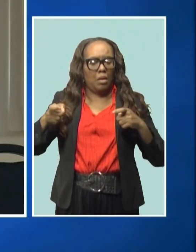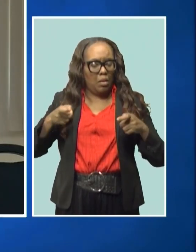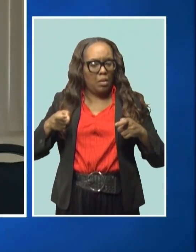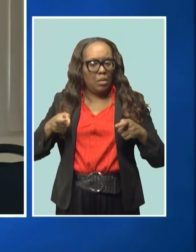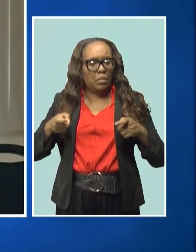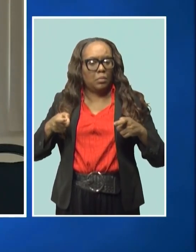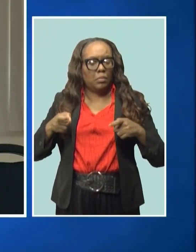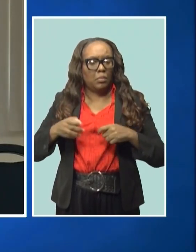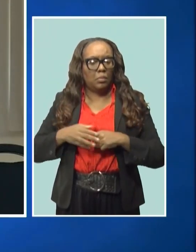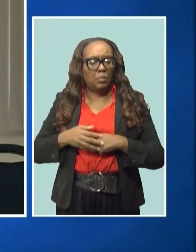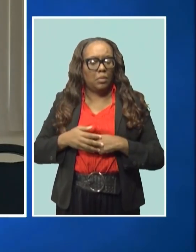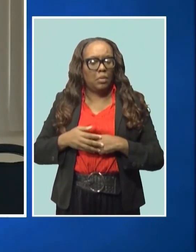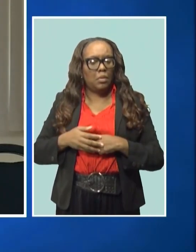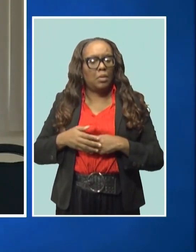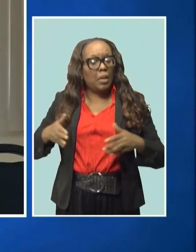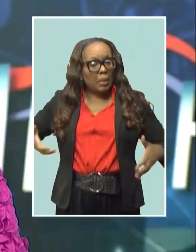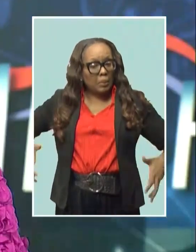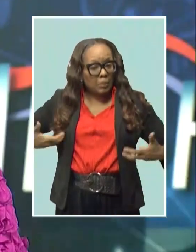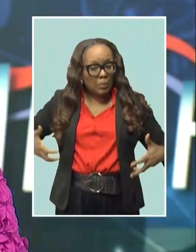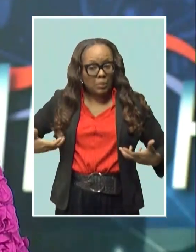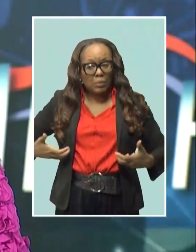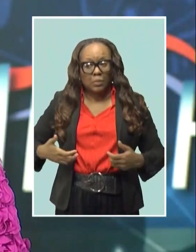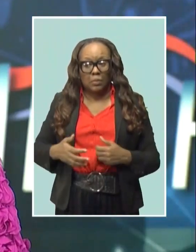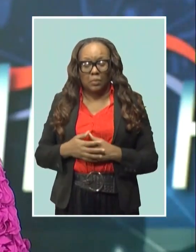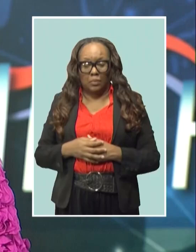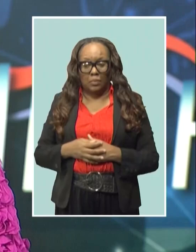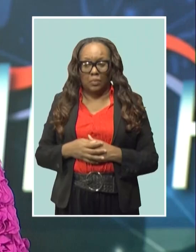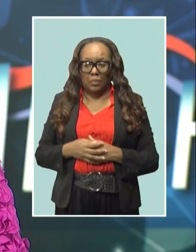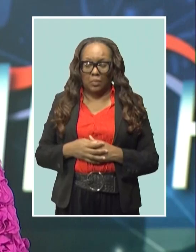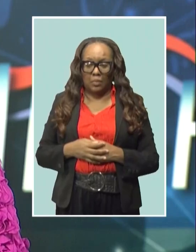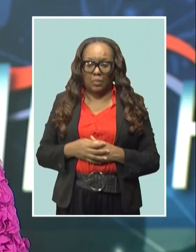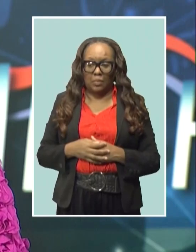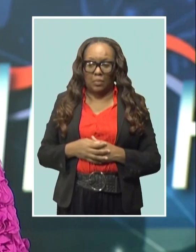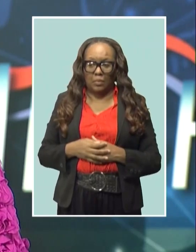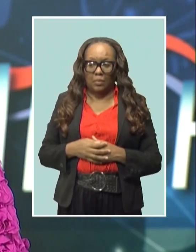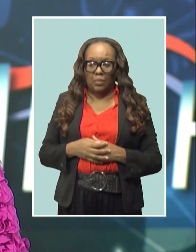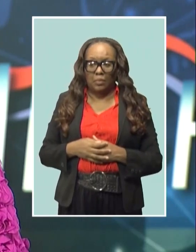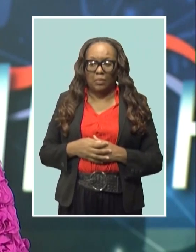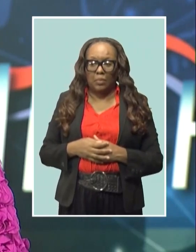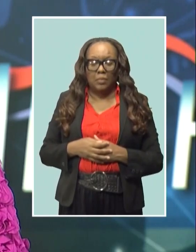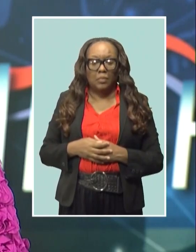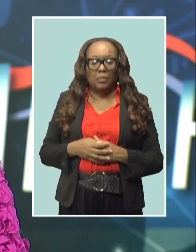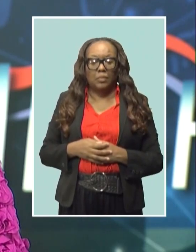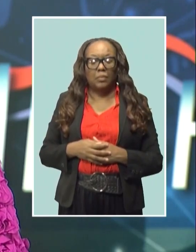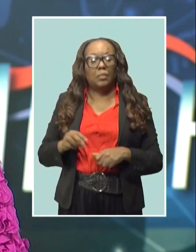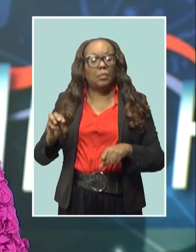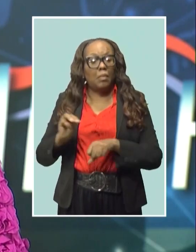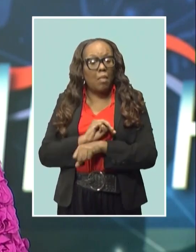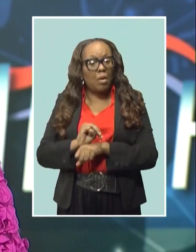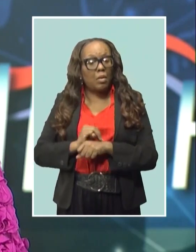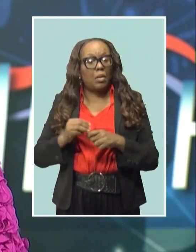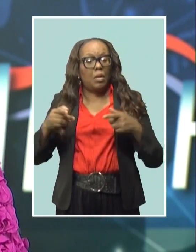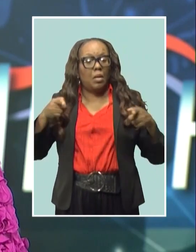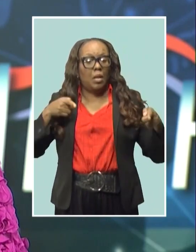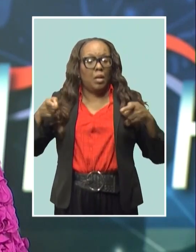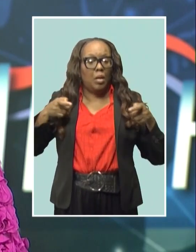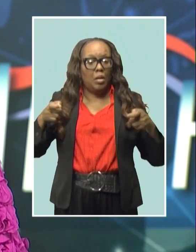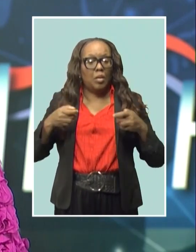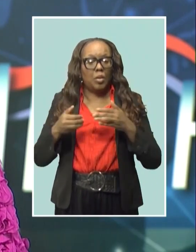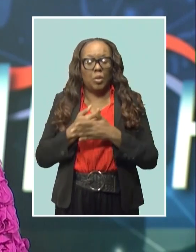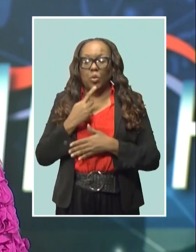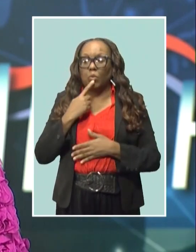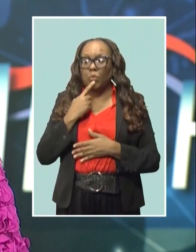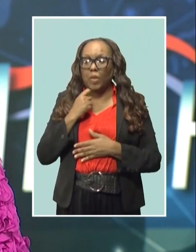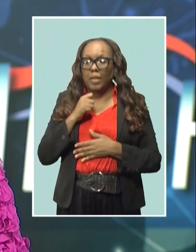particular pest. Mr. James adds that the ministry is also working on controlling the invasion of the new